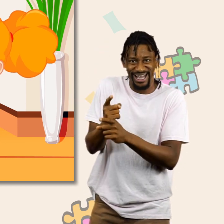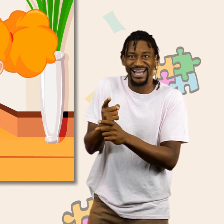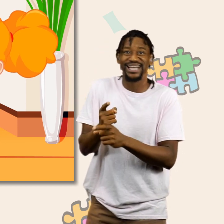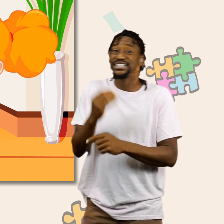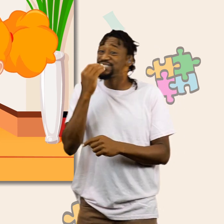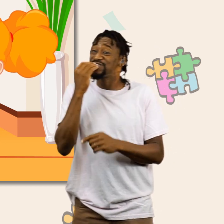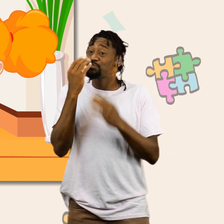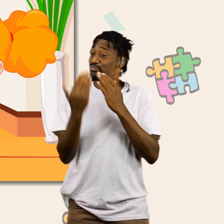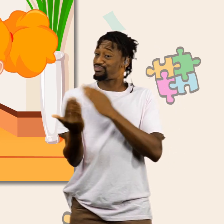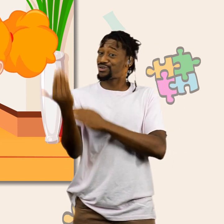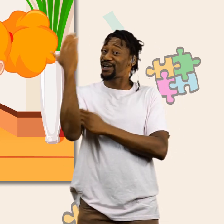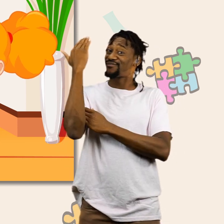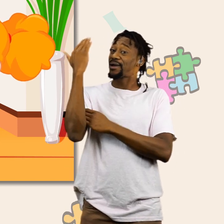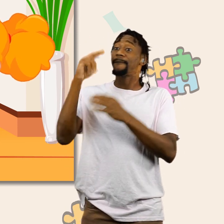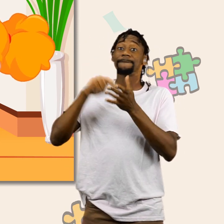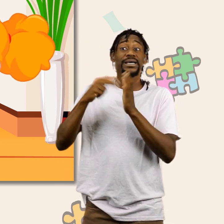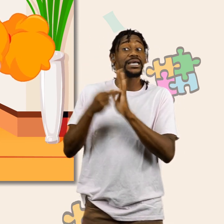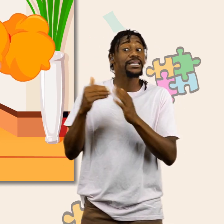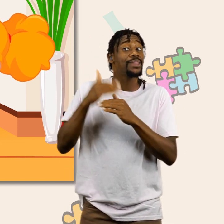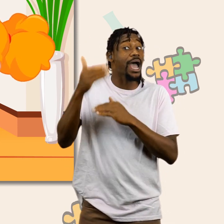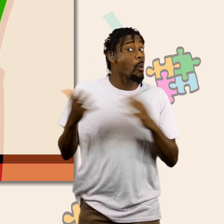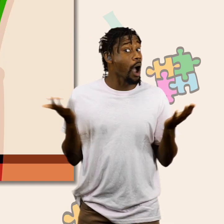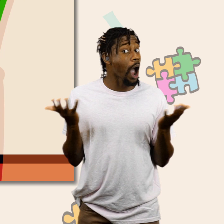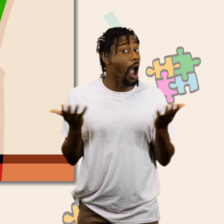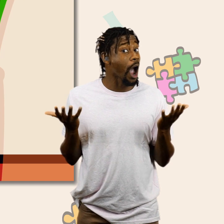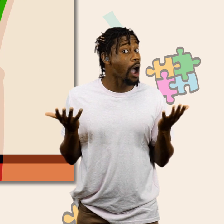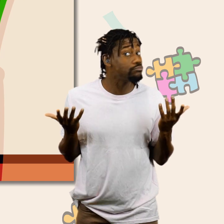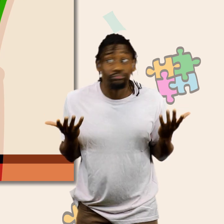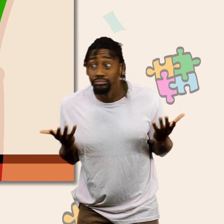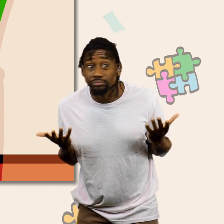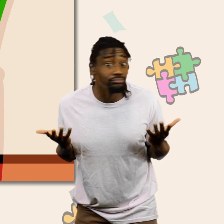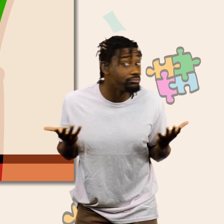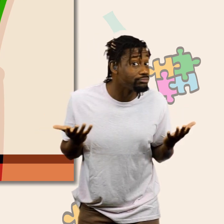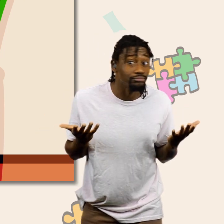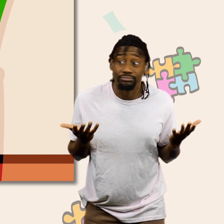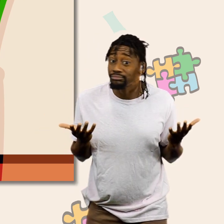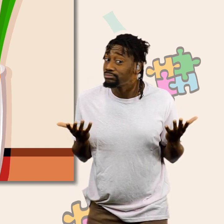Indeed, you had breakfast. So what's next?